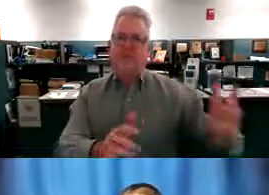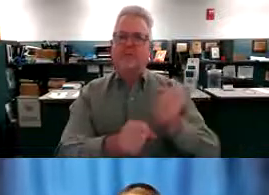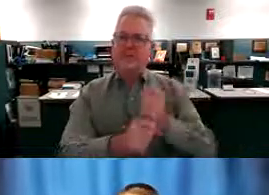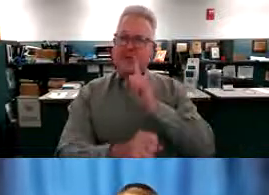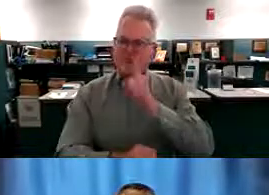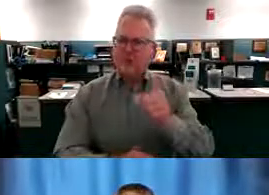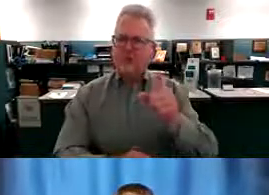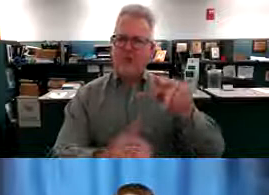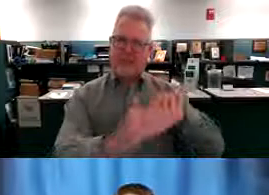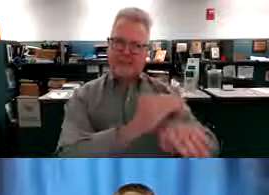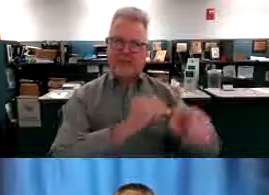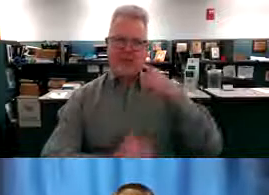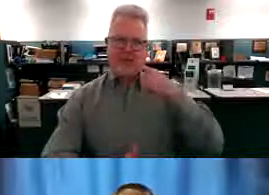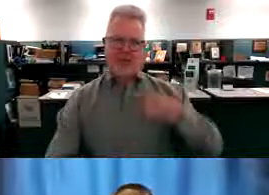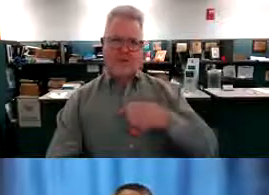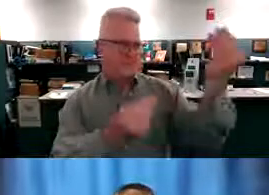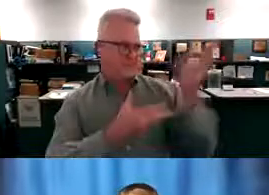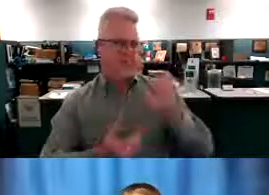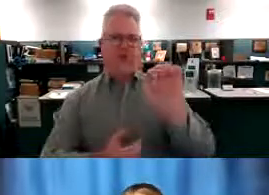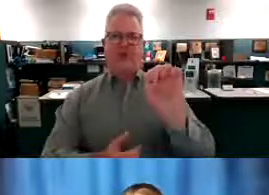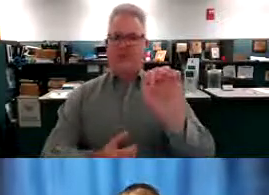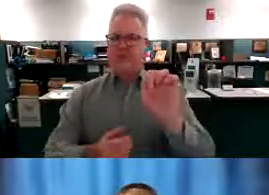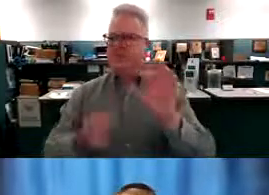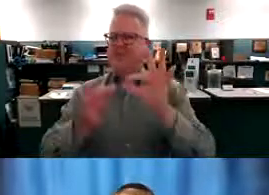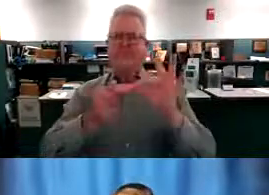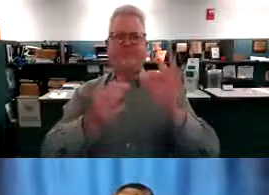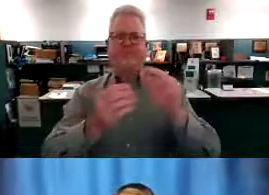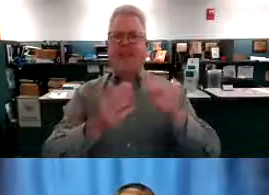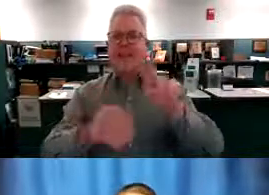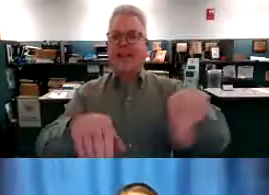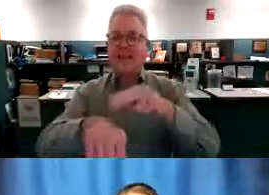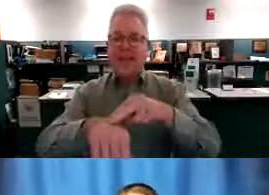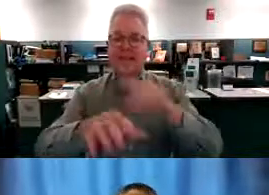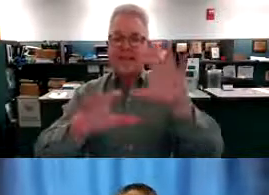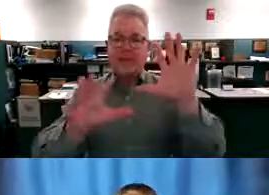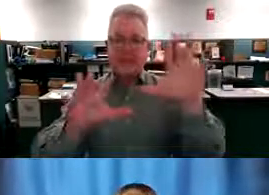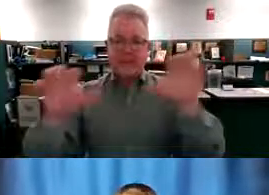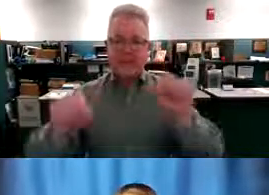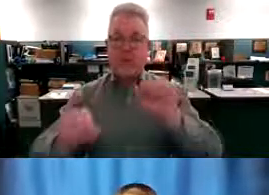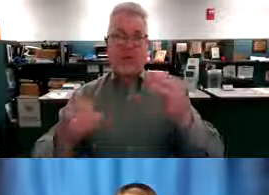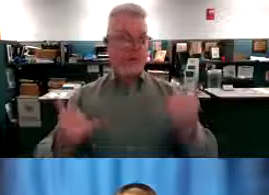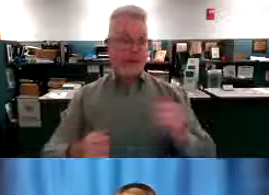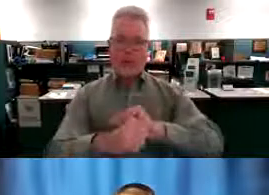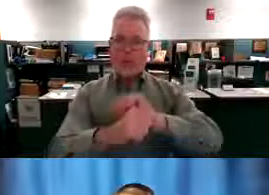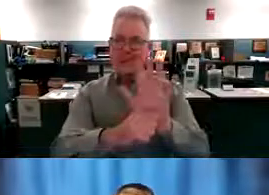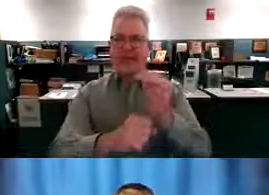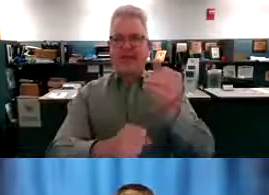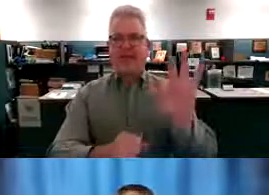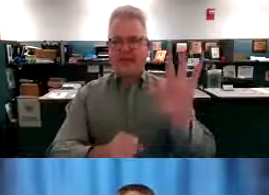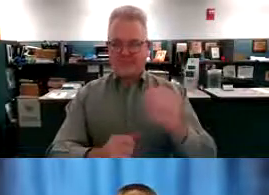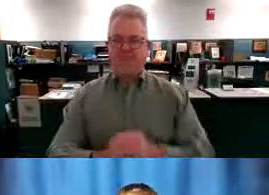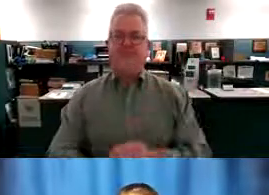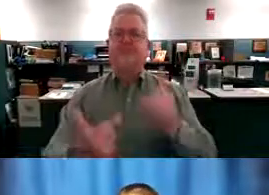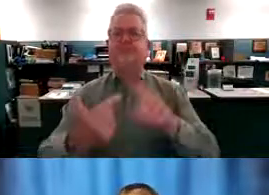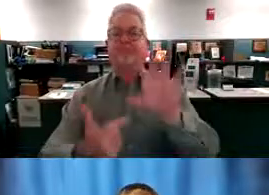adds to so many more things, pagers, ways that people will get information, whether it's a national